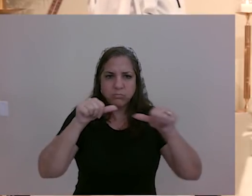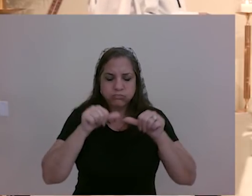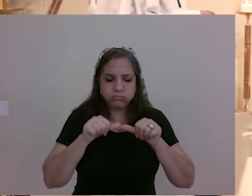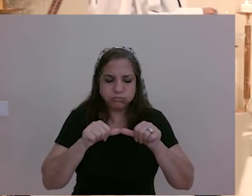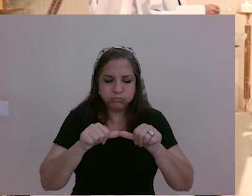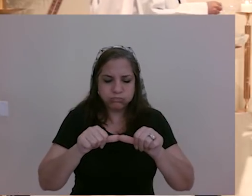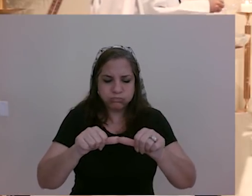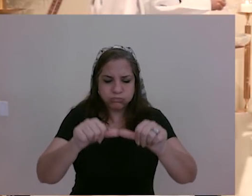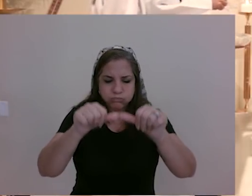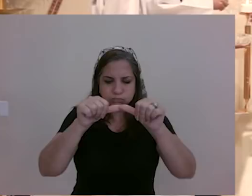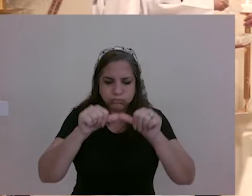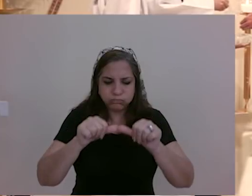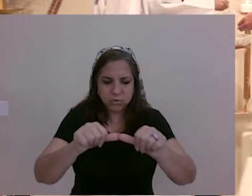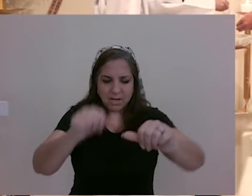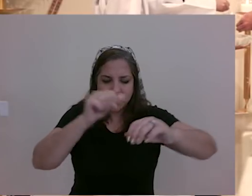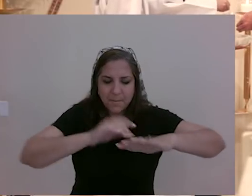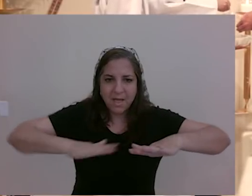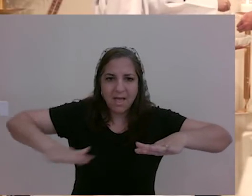verdant